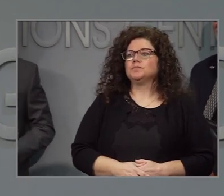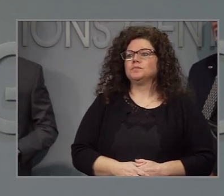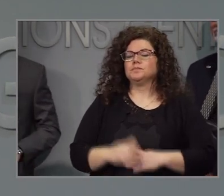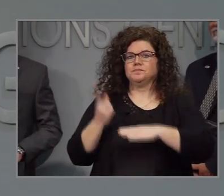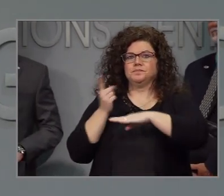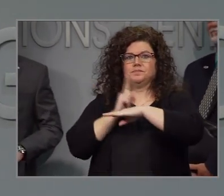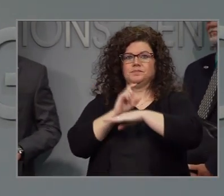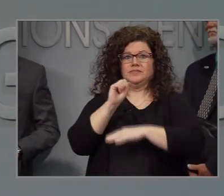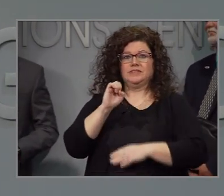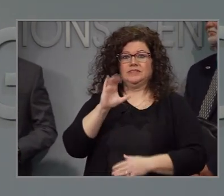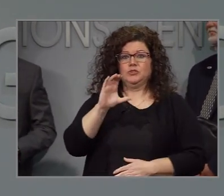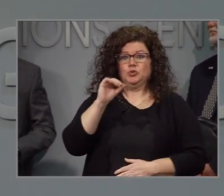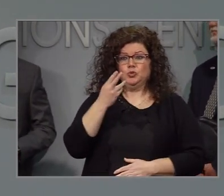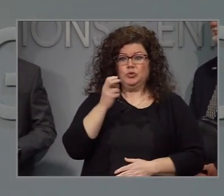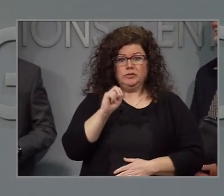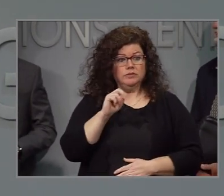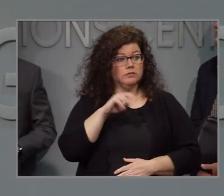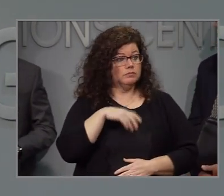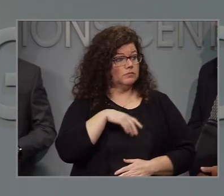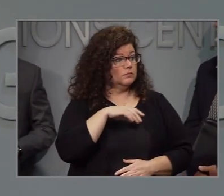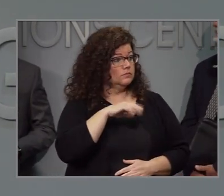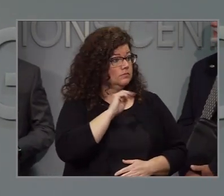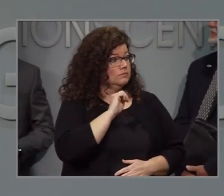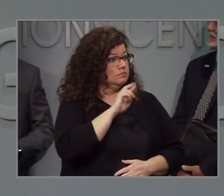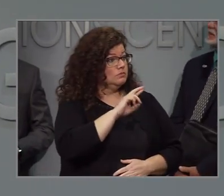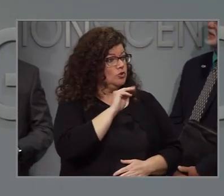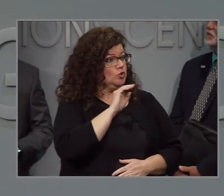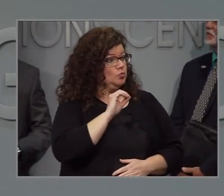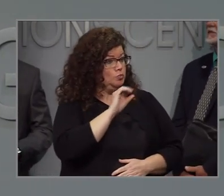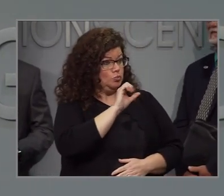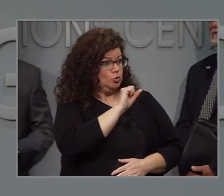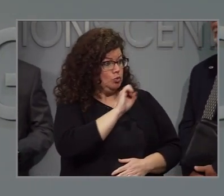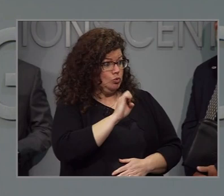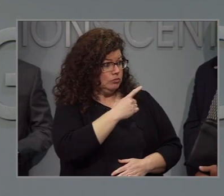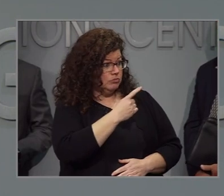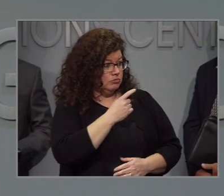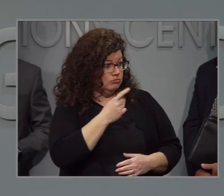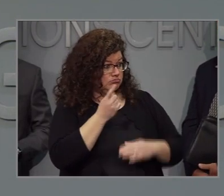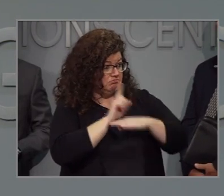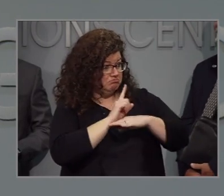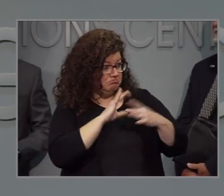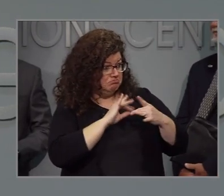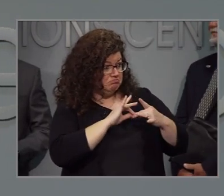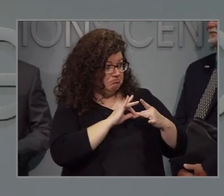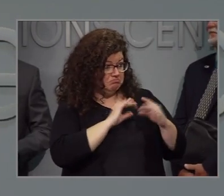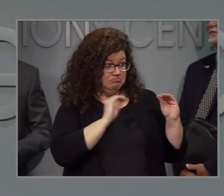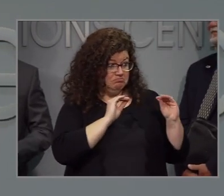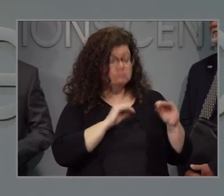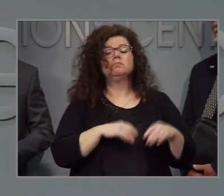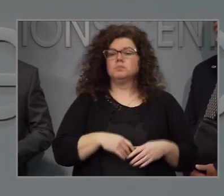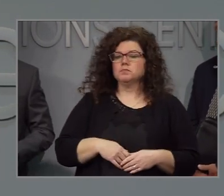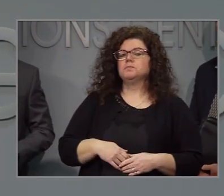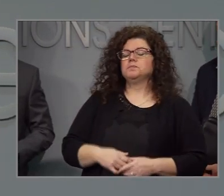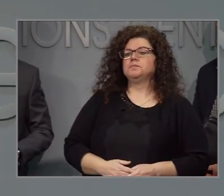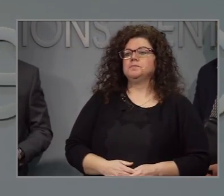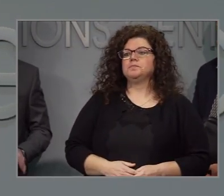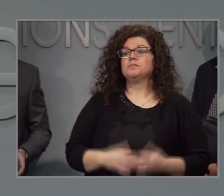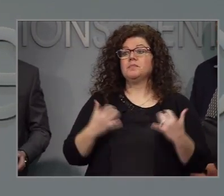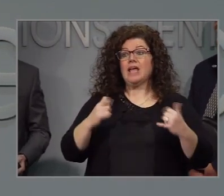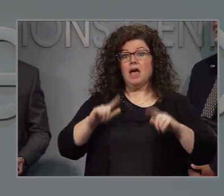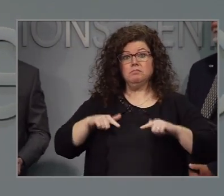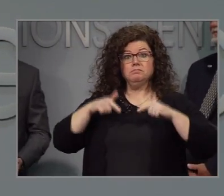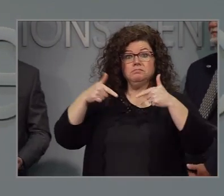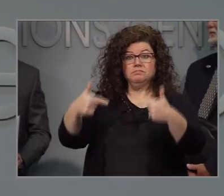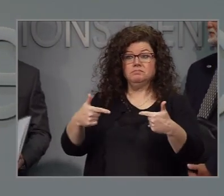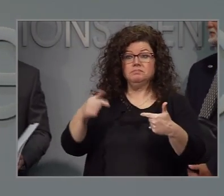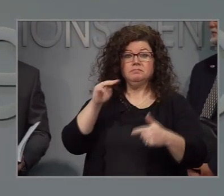Thank you so much. And Chief Moose, are you going to address folks or just answer questions? Okay, terrific. So with that, we will turn over to your